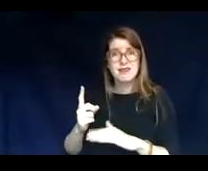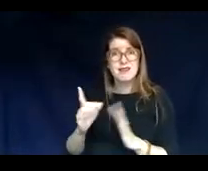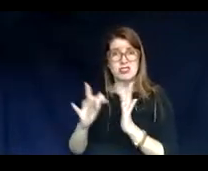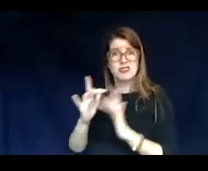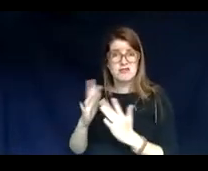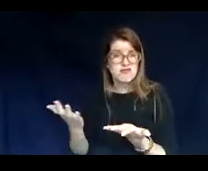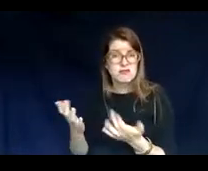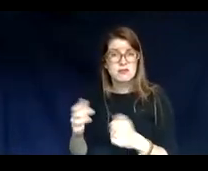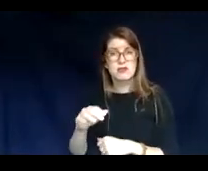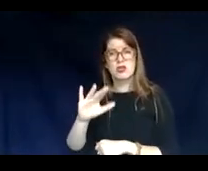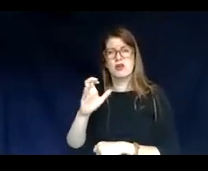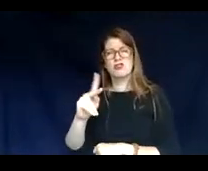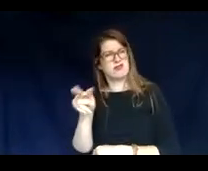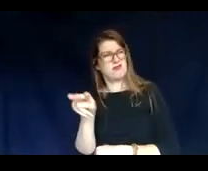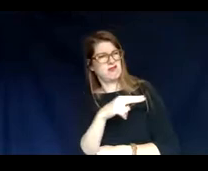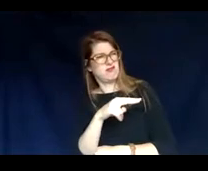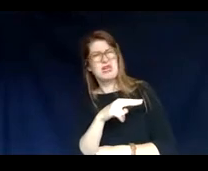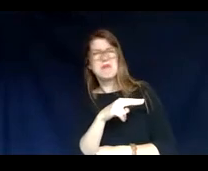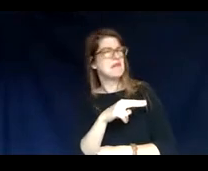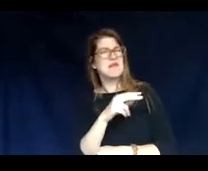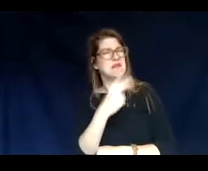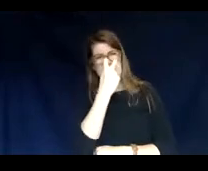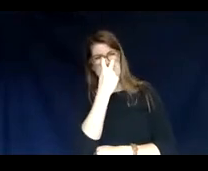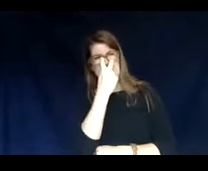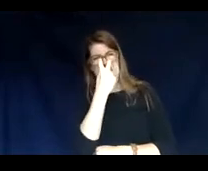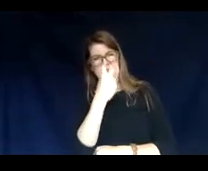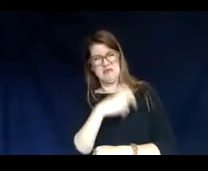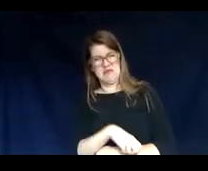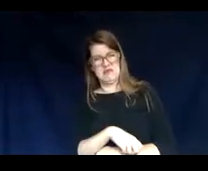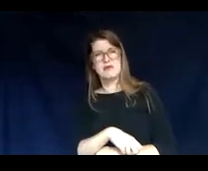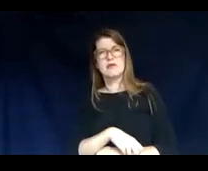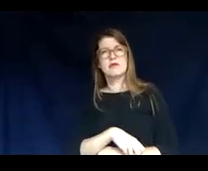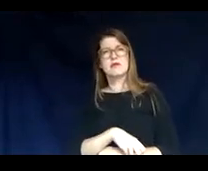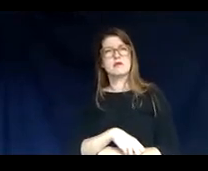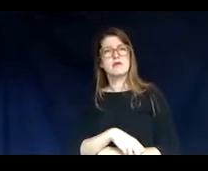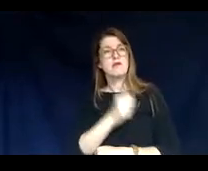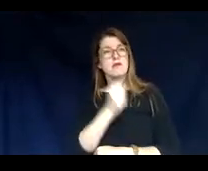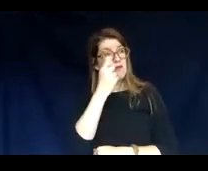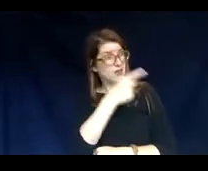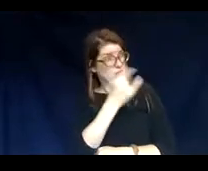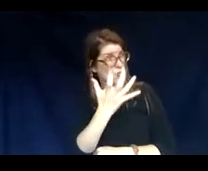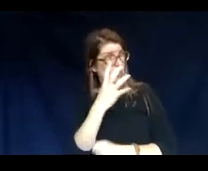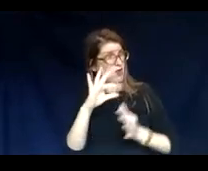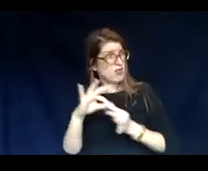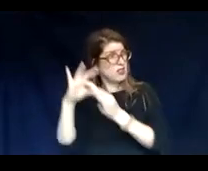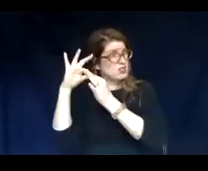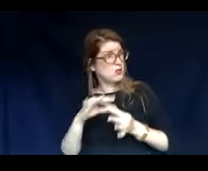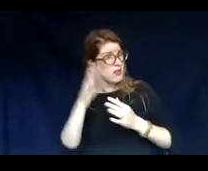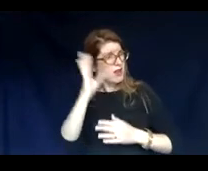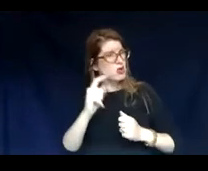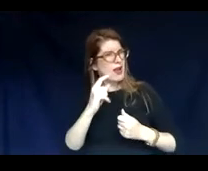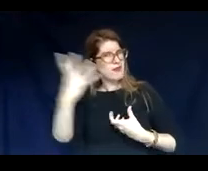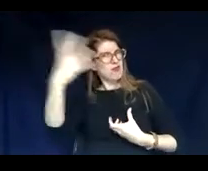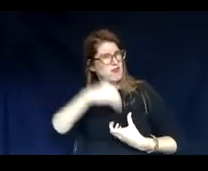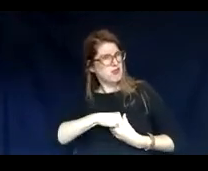said. He said, "I don't think so. You see, if you want a relationship with God, you have to take Jesus into your heart, and it's easy